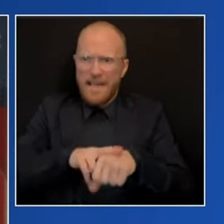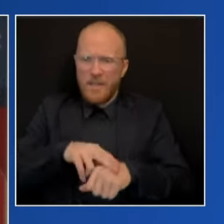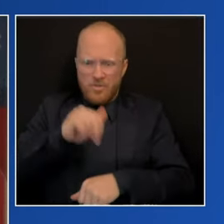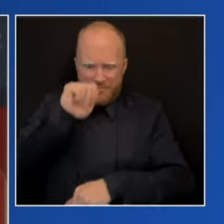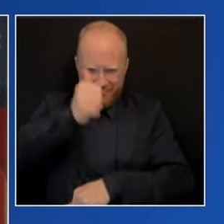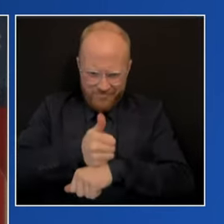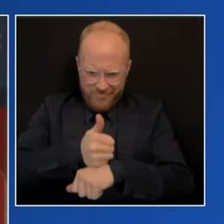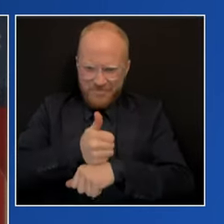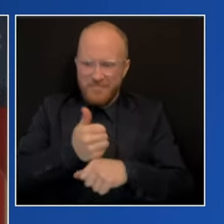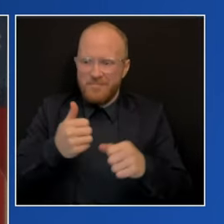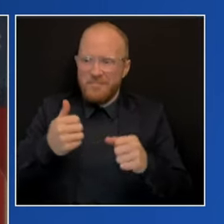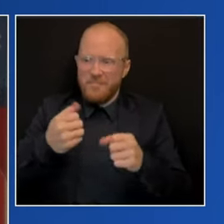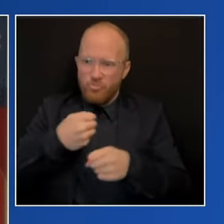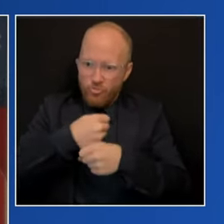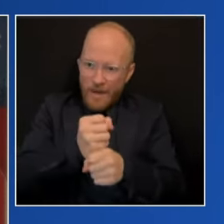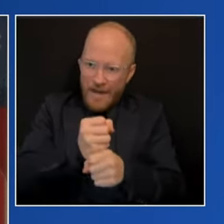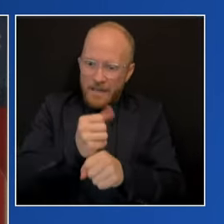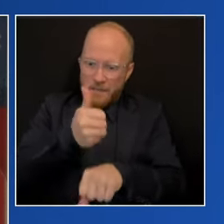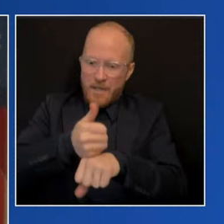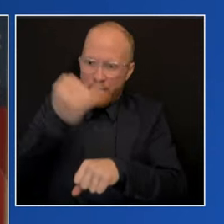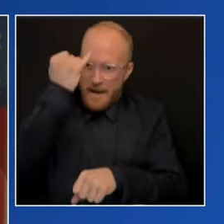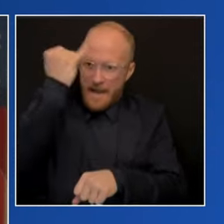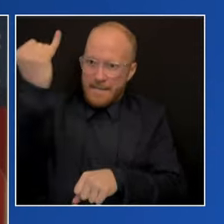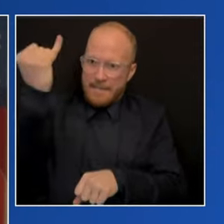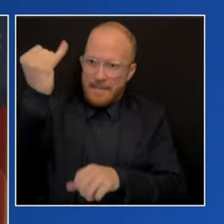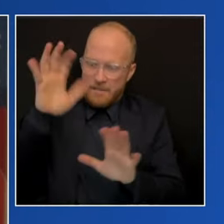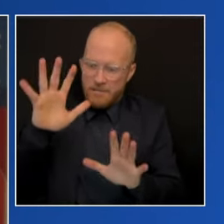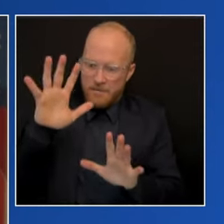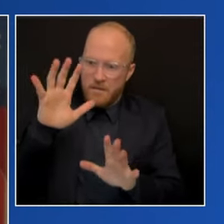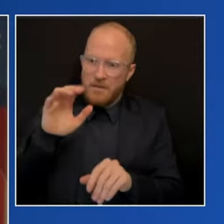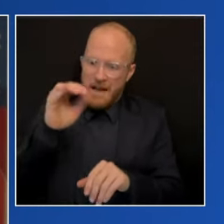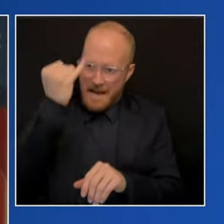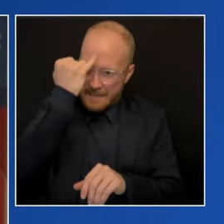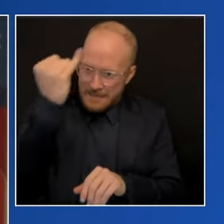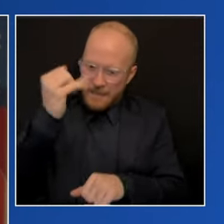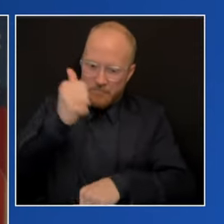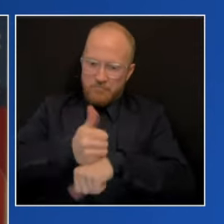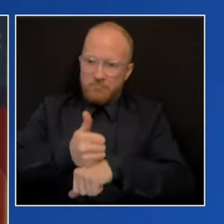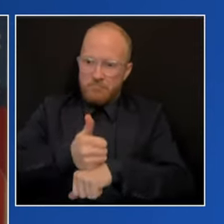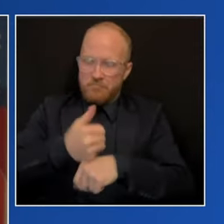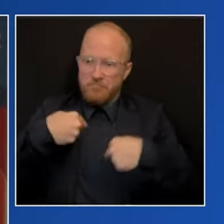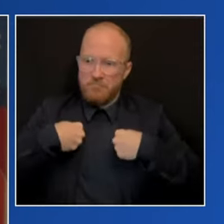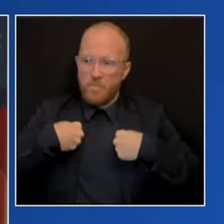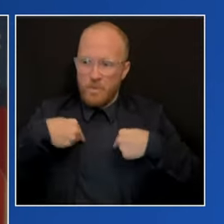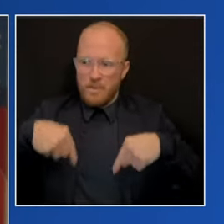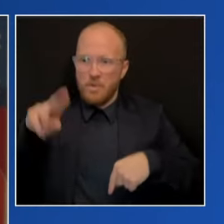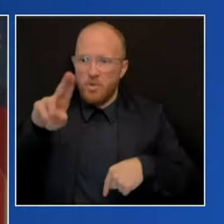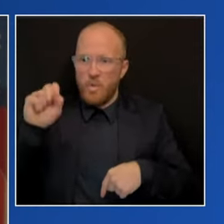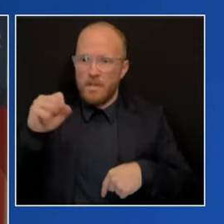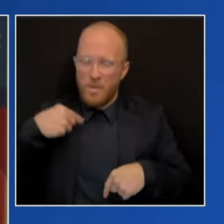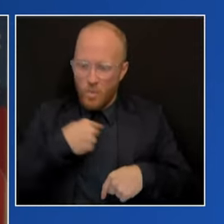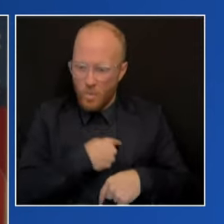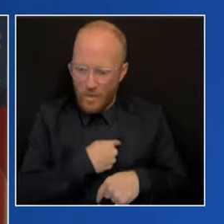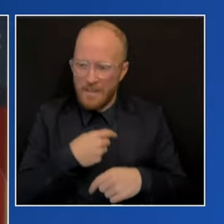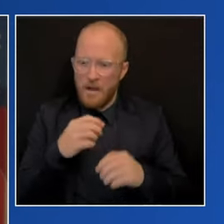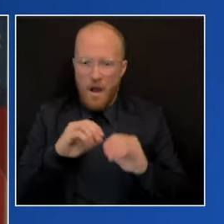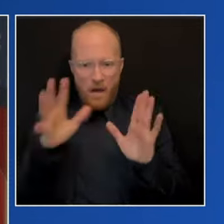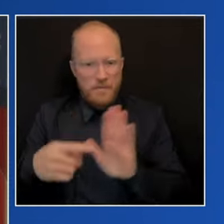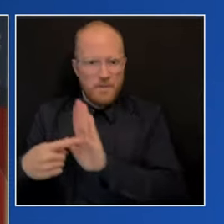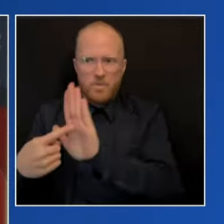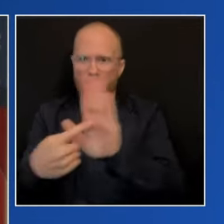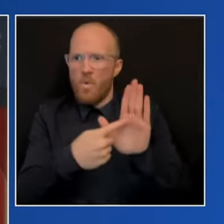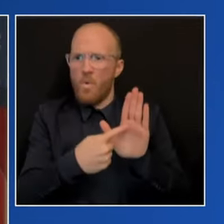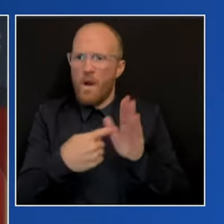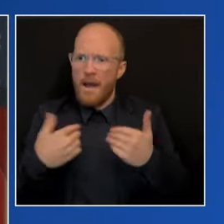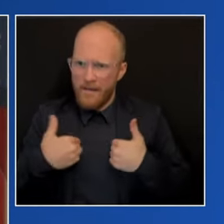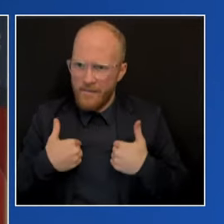idea. Not hyperbole, built on an idea. We hold these truths to be self-evident, that all